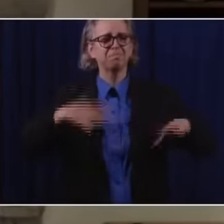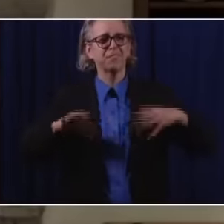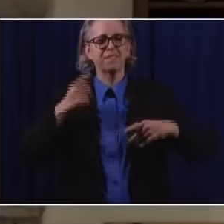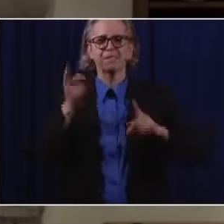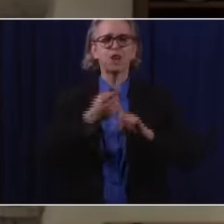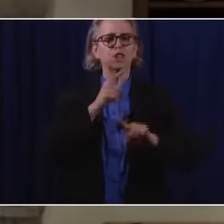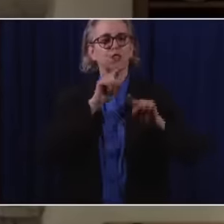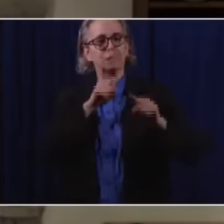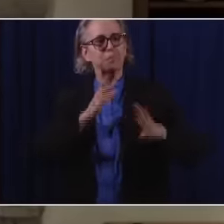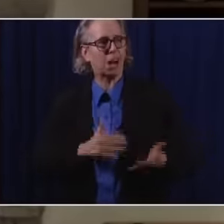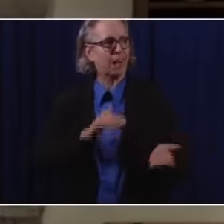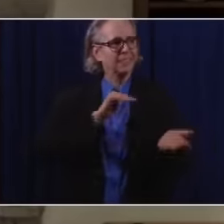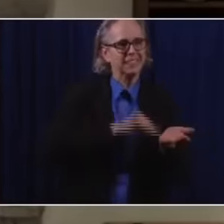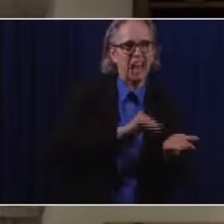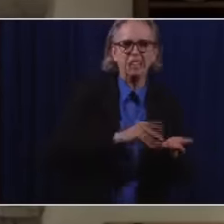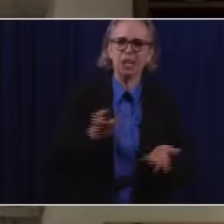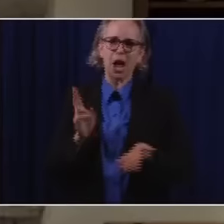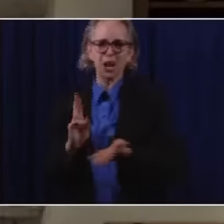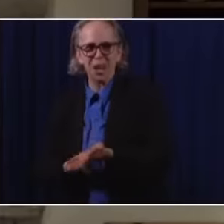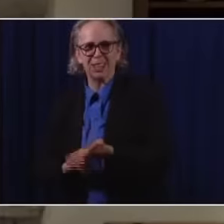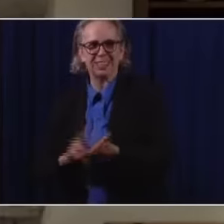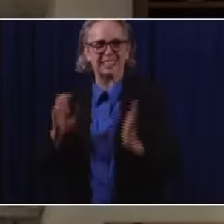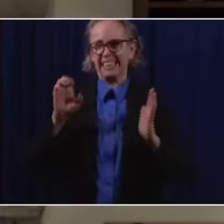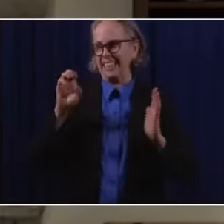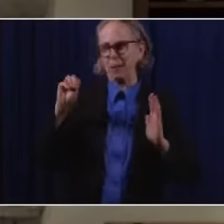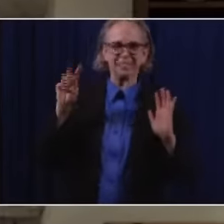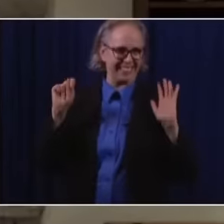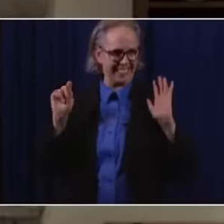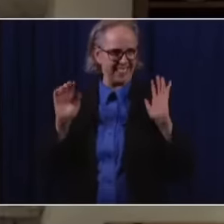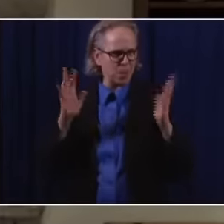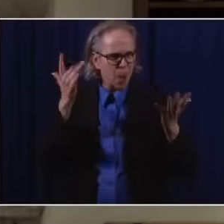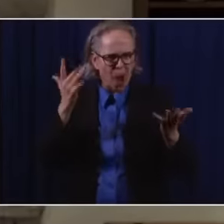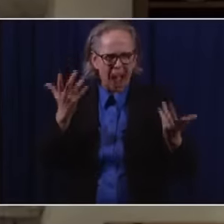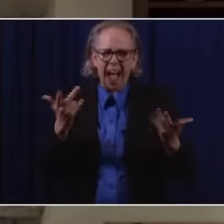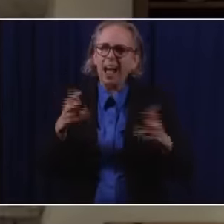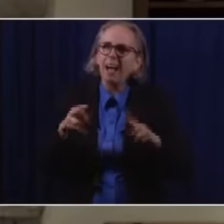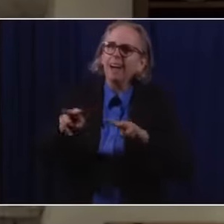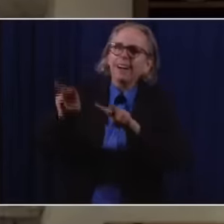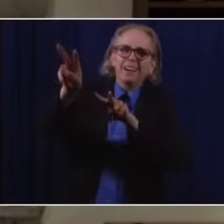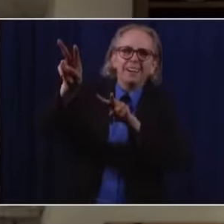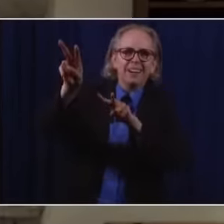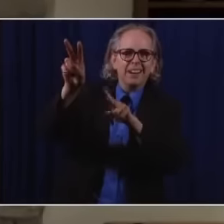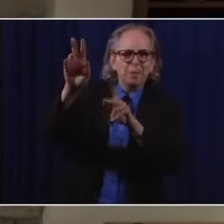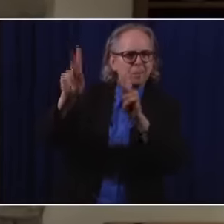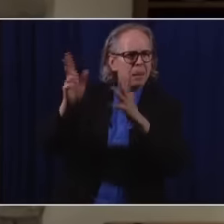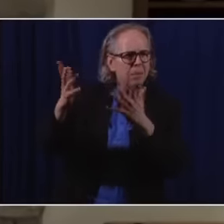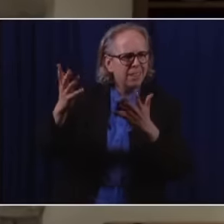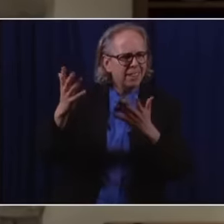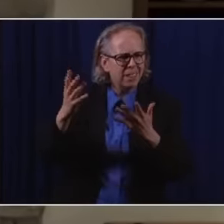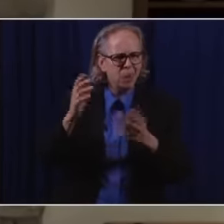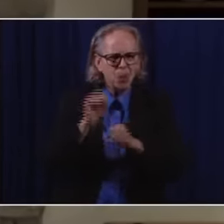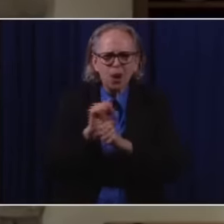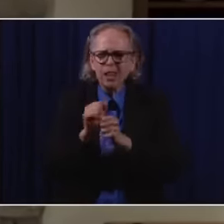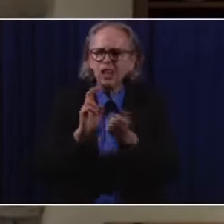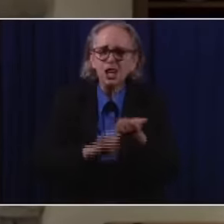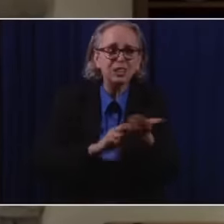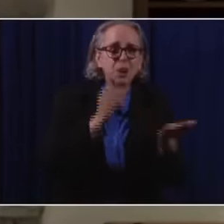or nurse, because they're doing so very, very much. People who work in our nursing homes, and they're just doing a